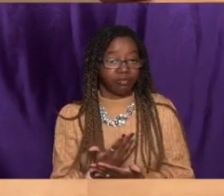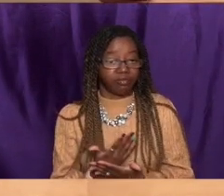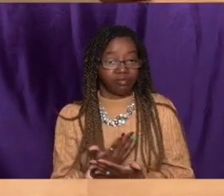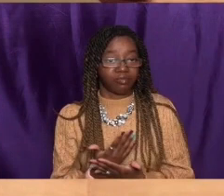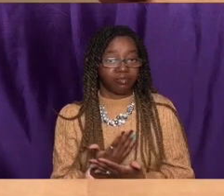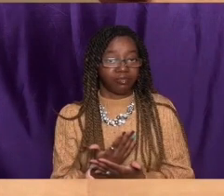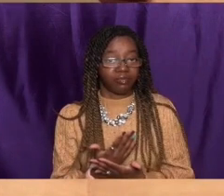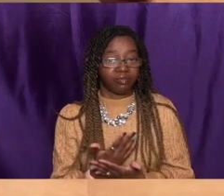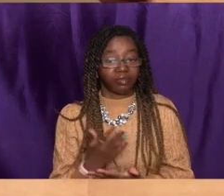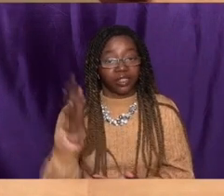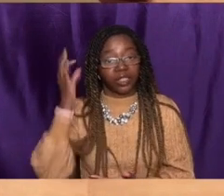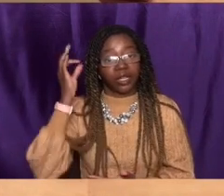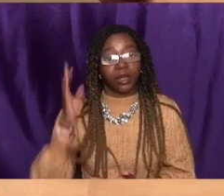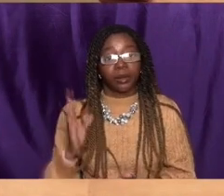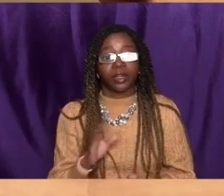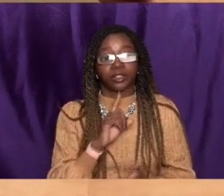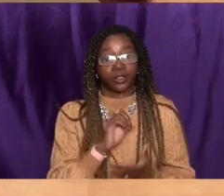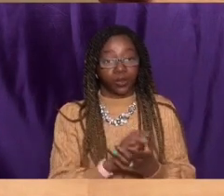Ultimate pastor's wife.